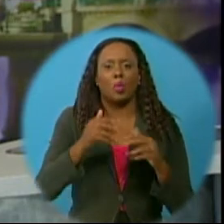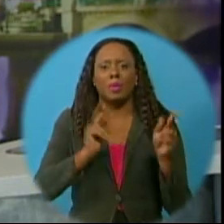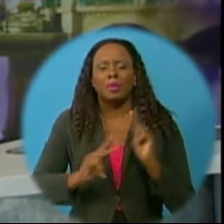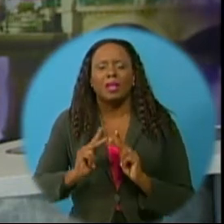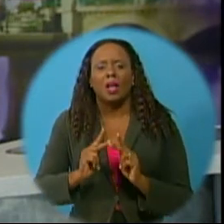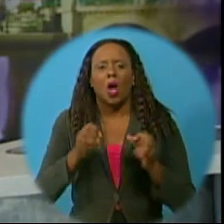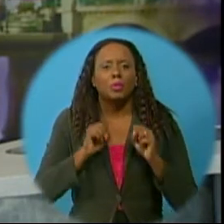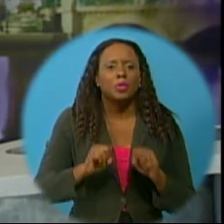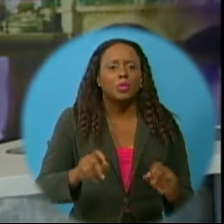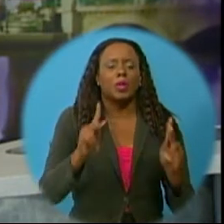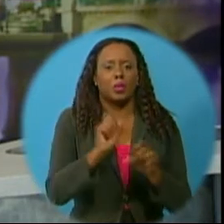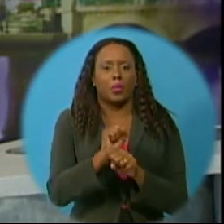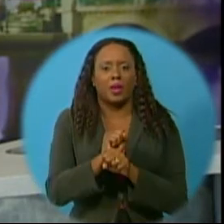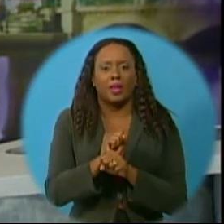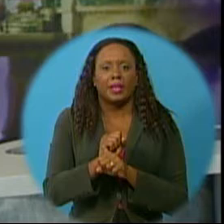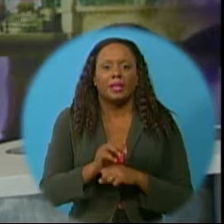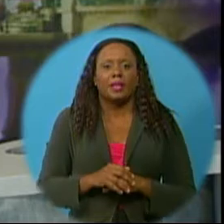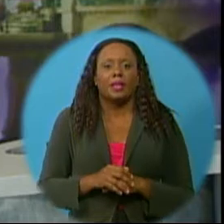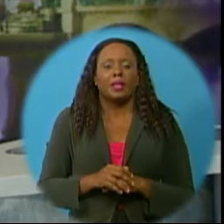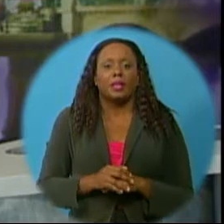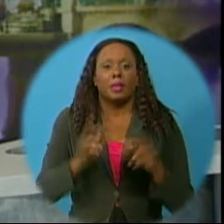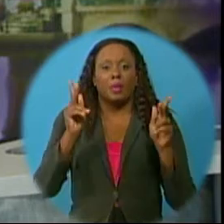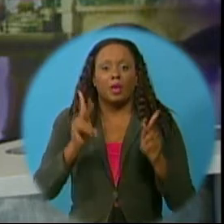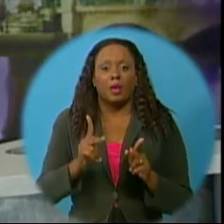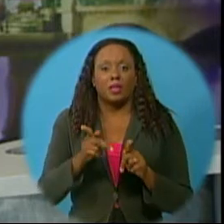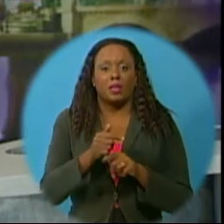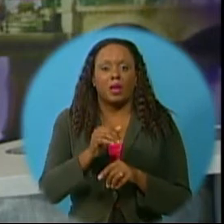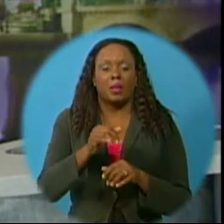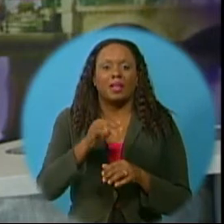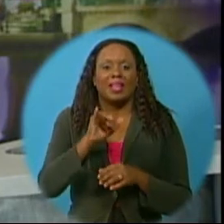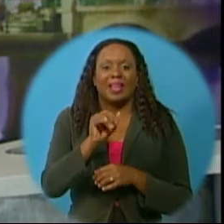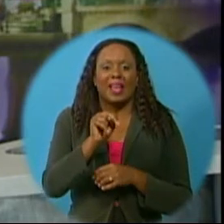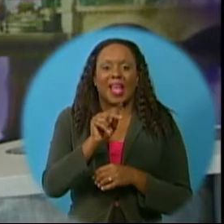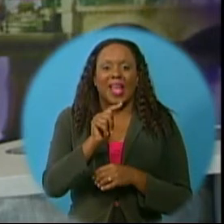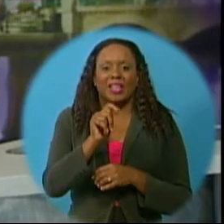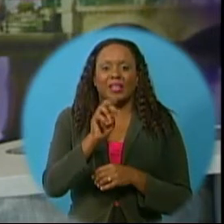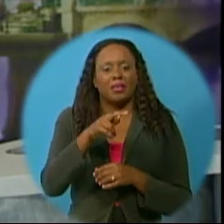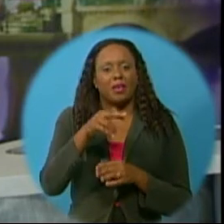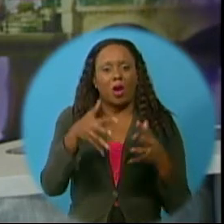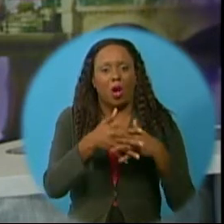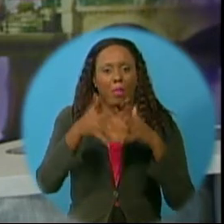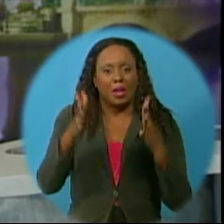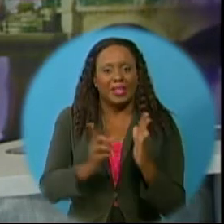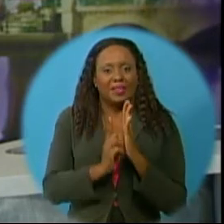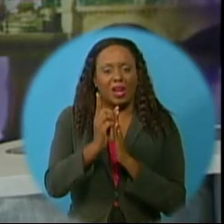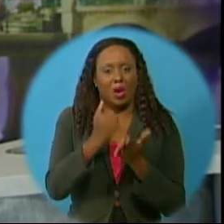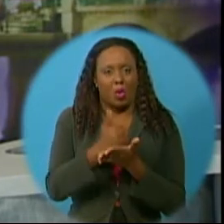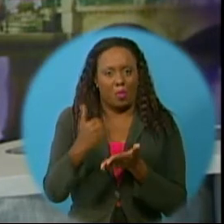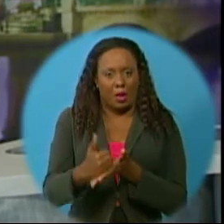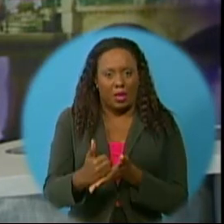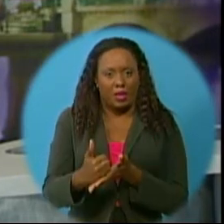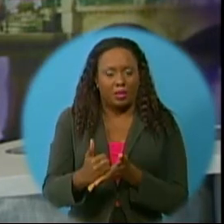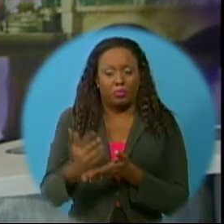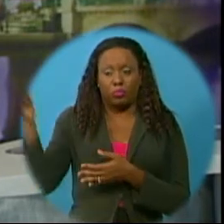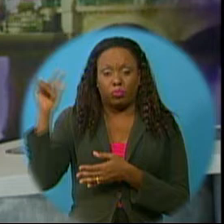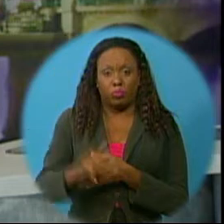feet wet in the world of work. Dr. Sabine Reble-Oberg is an education specialist from the Inter-American Development